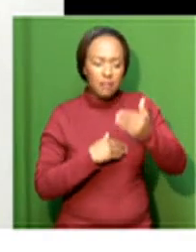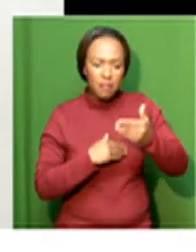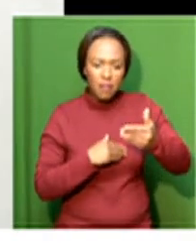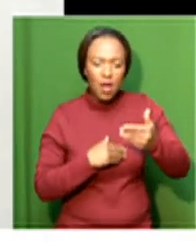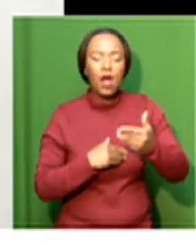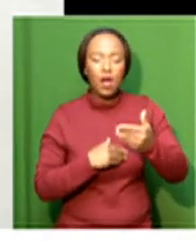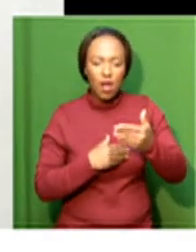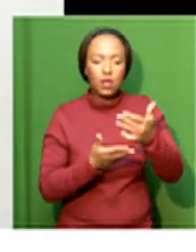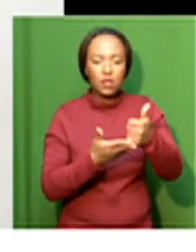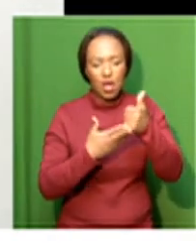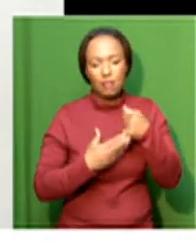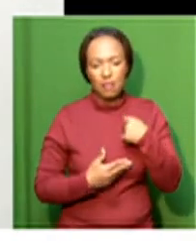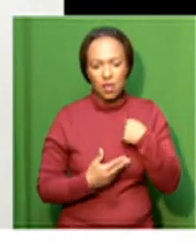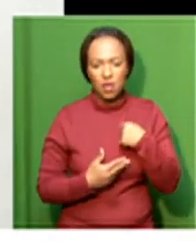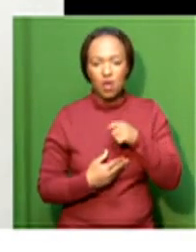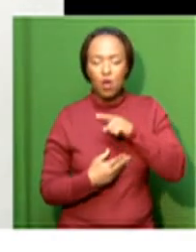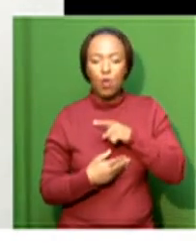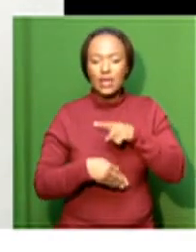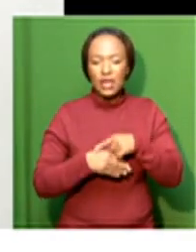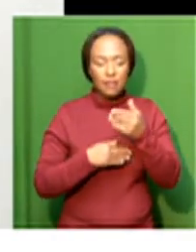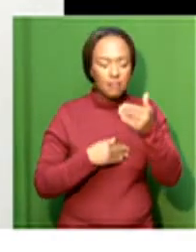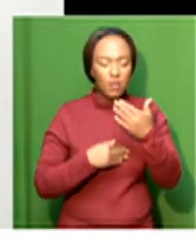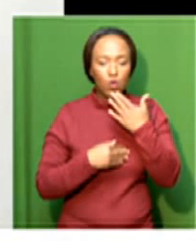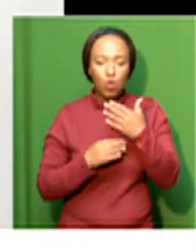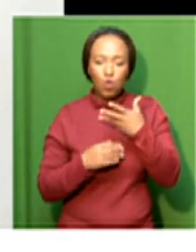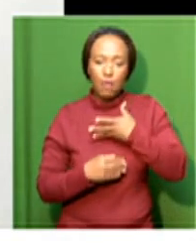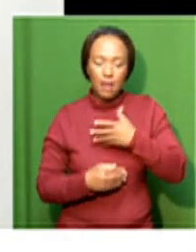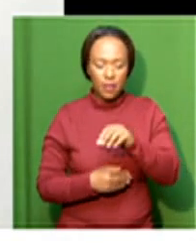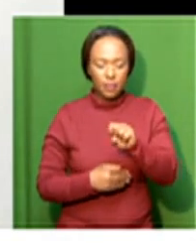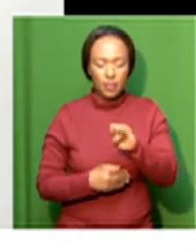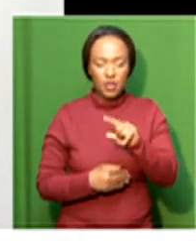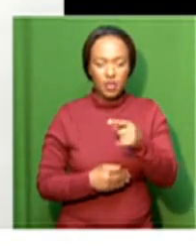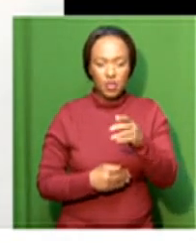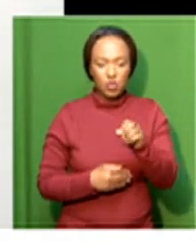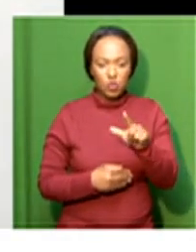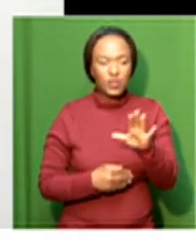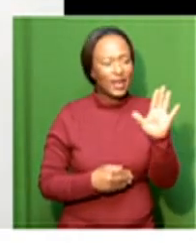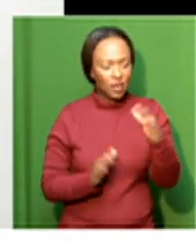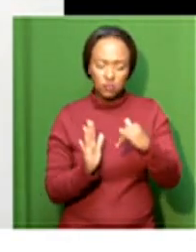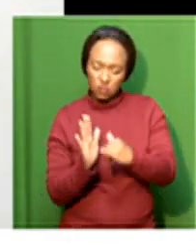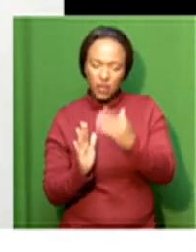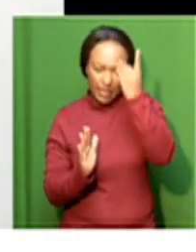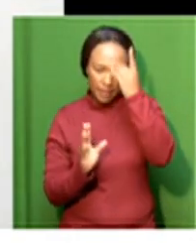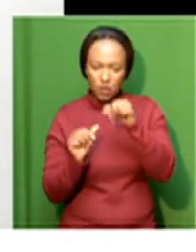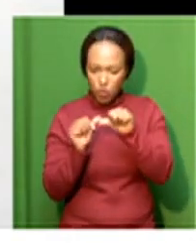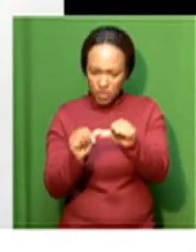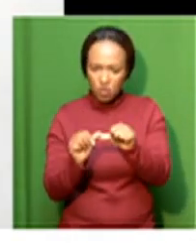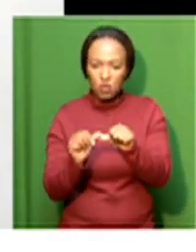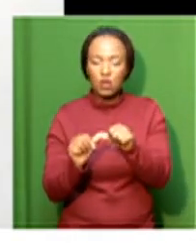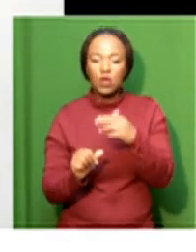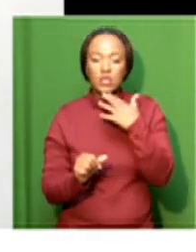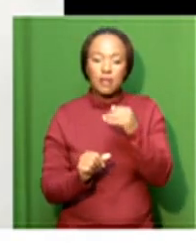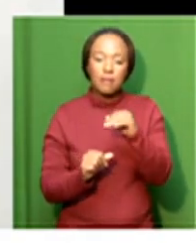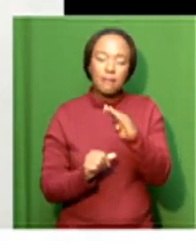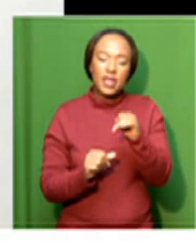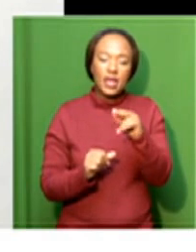me, Tessa Kambiskat and Babus Tole from Native Rhythms was like, nah, remain in Durban, do your thing there. Big Nas are doing